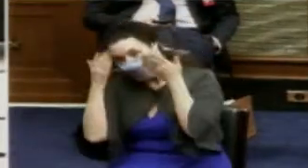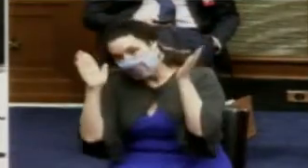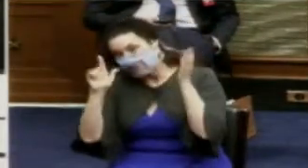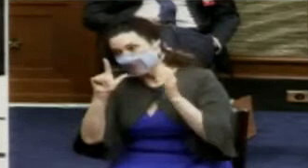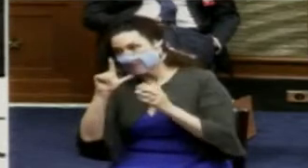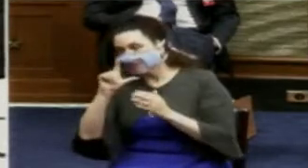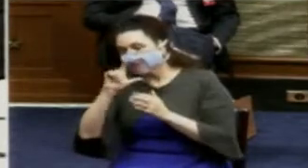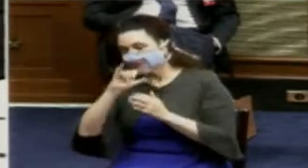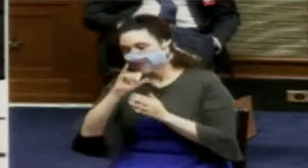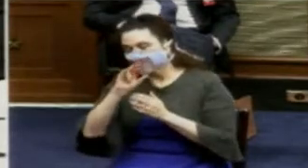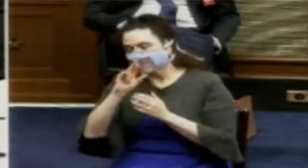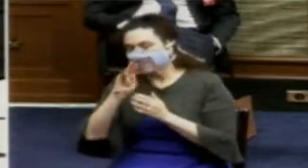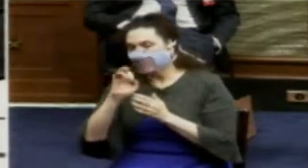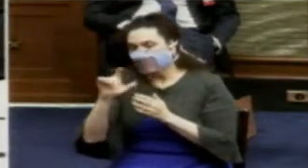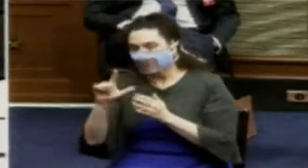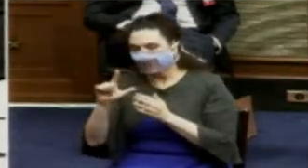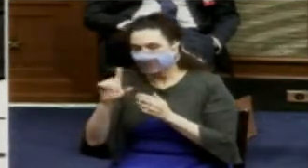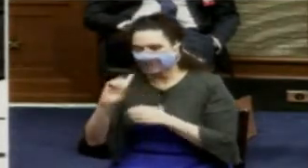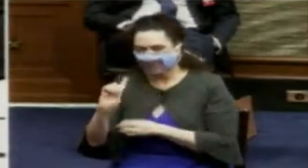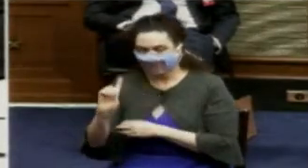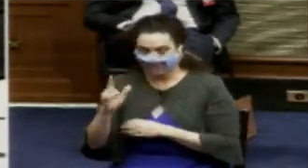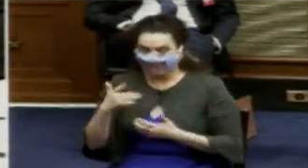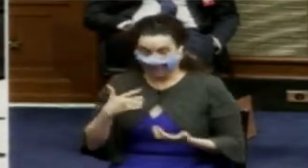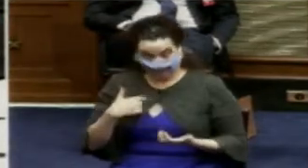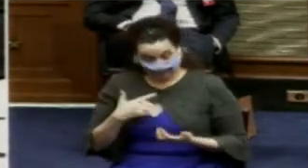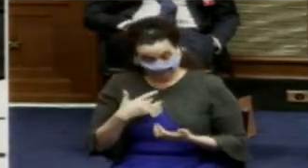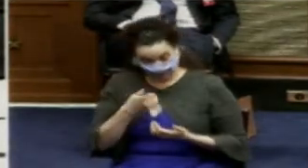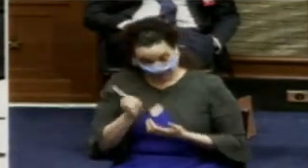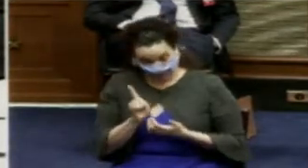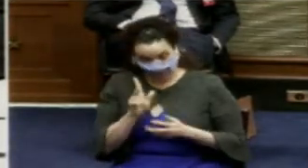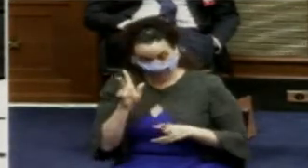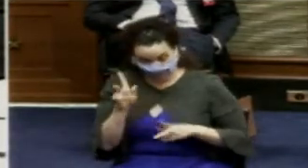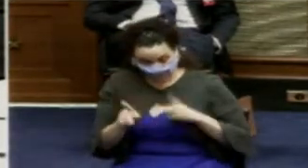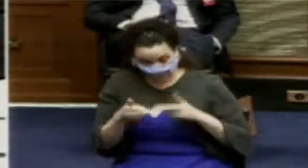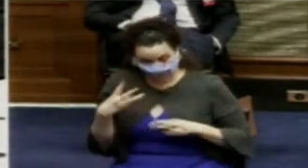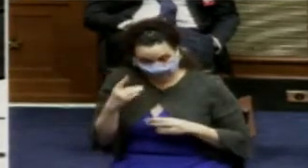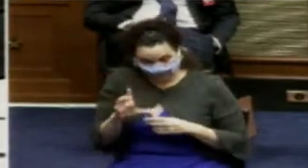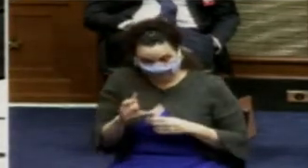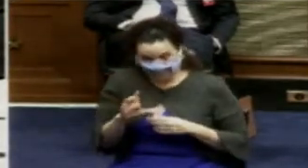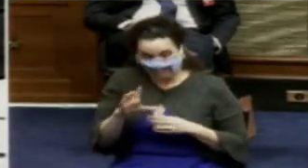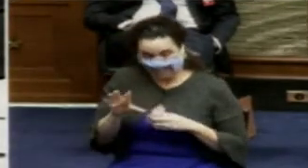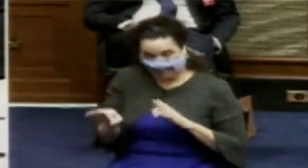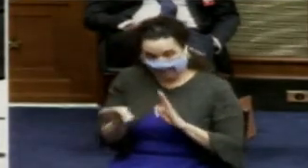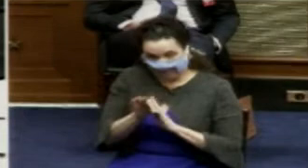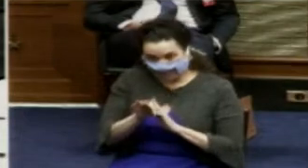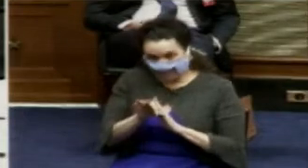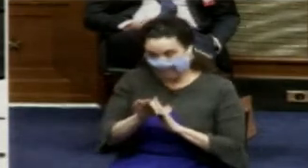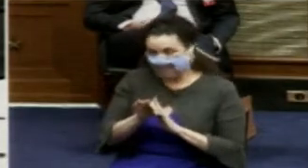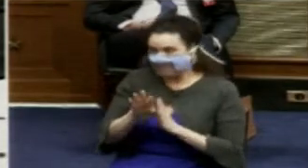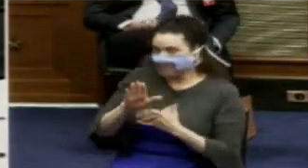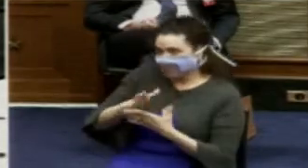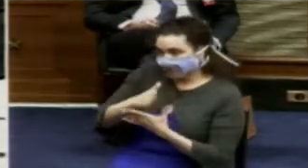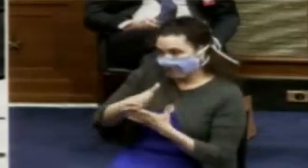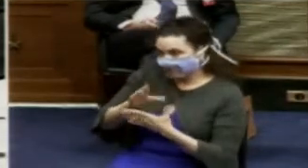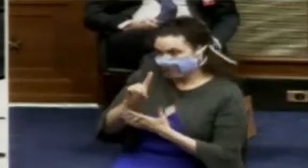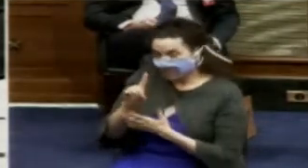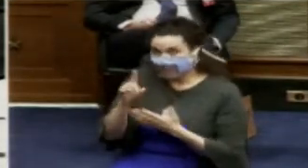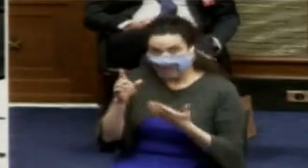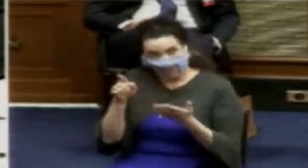I think that the people of Washington, D.C. have elected moderate Democrats and very progressive